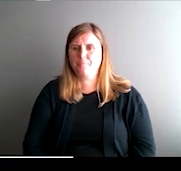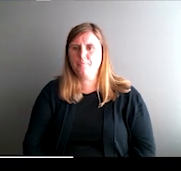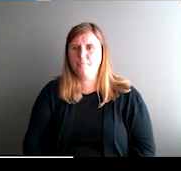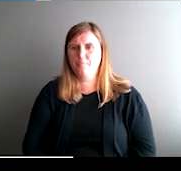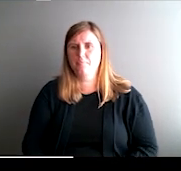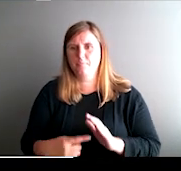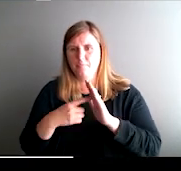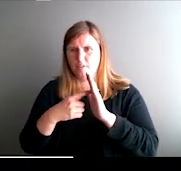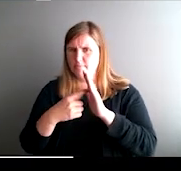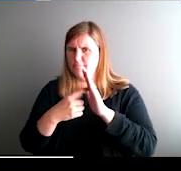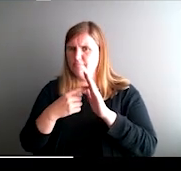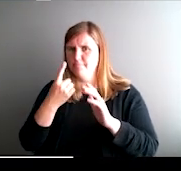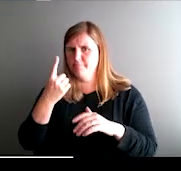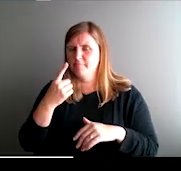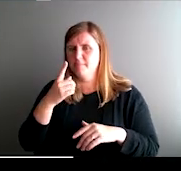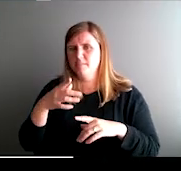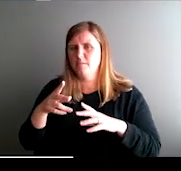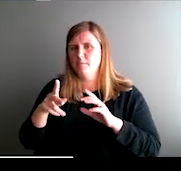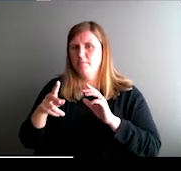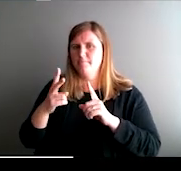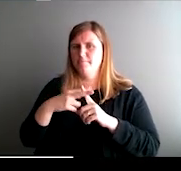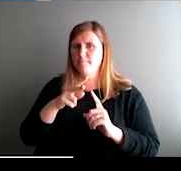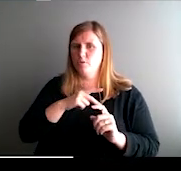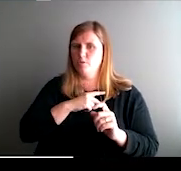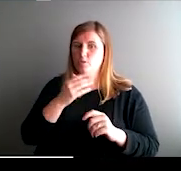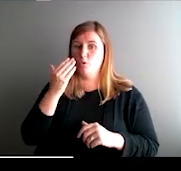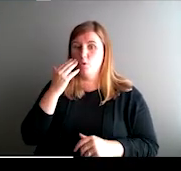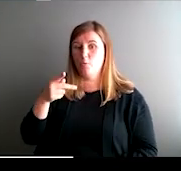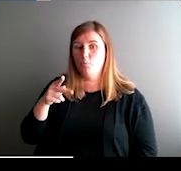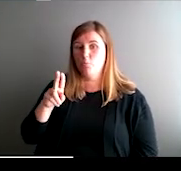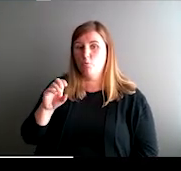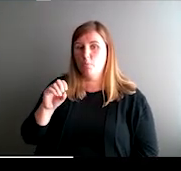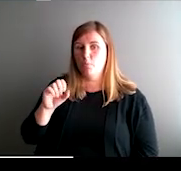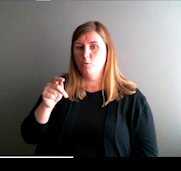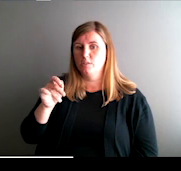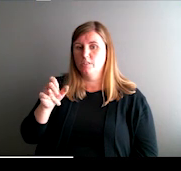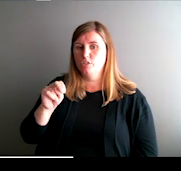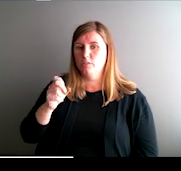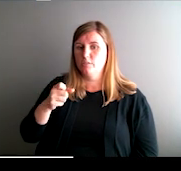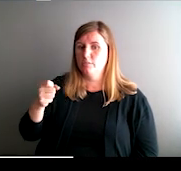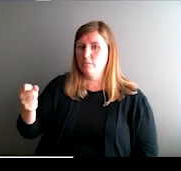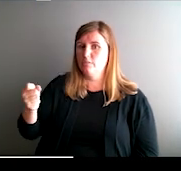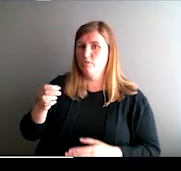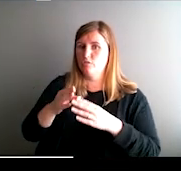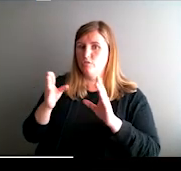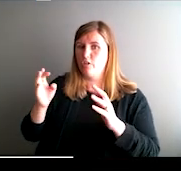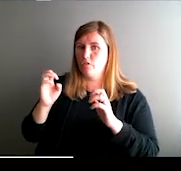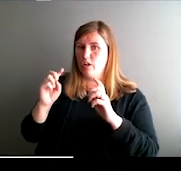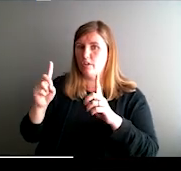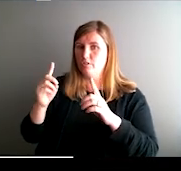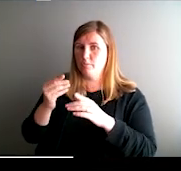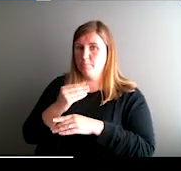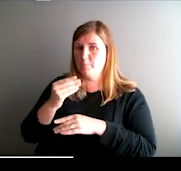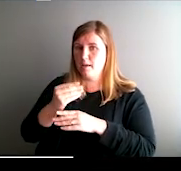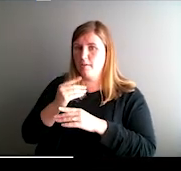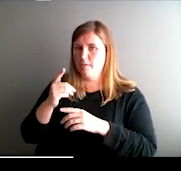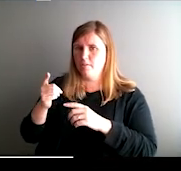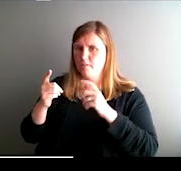it's salient to me, that students who know few prepositions are placed in a general education mathematics curriculum, and